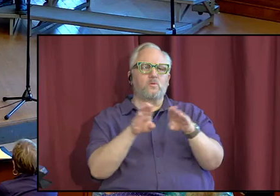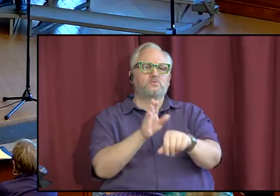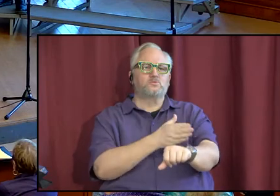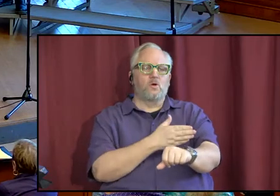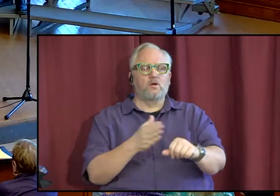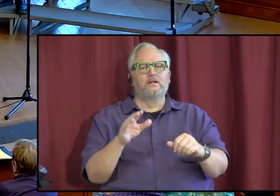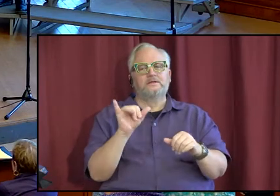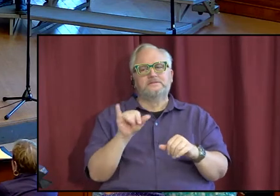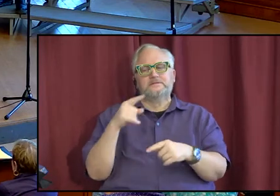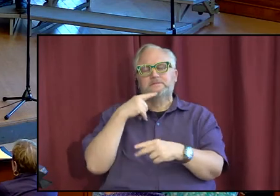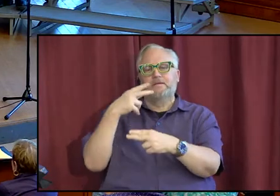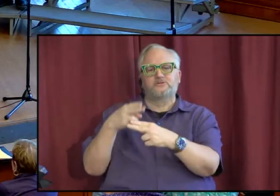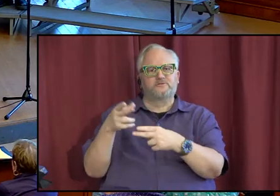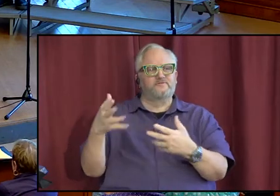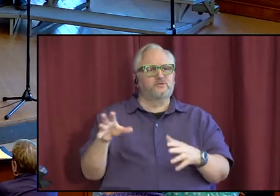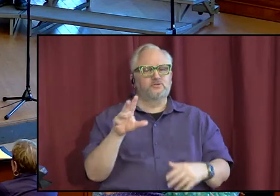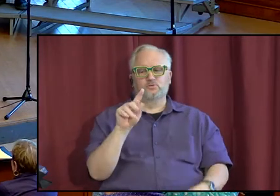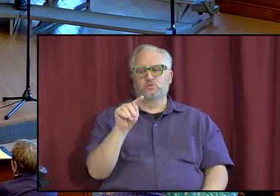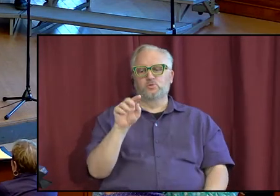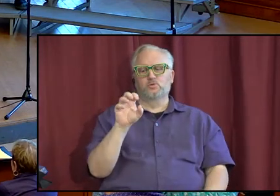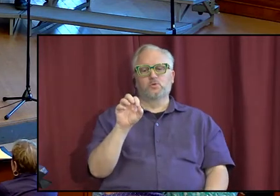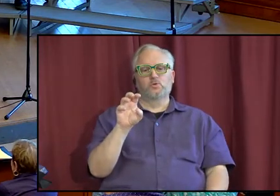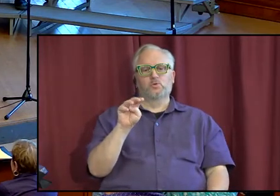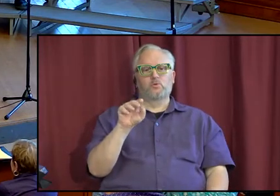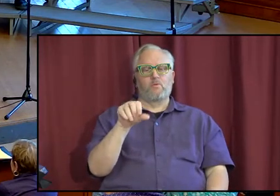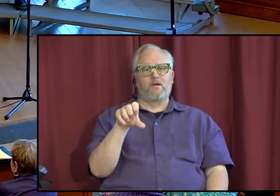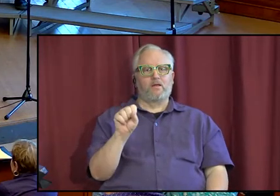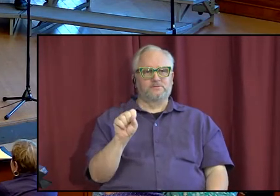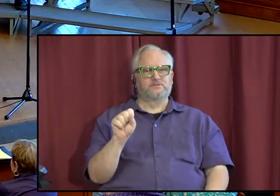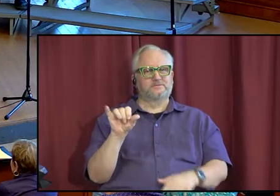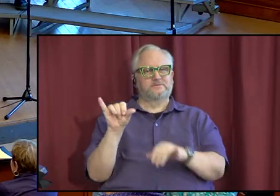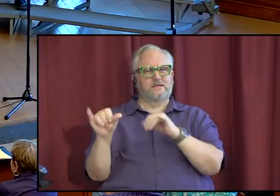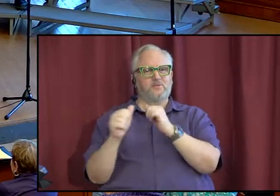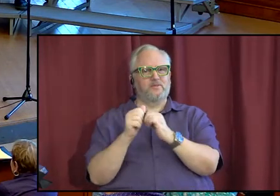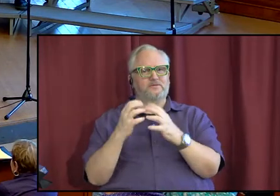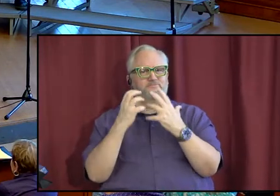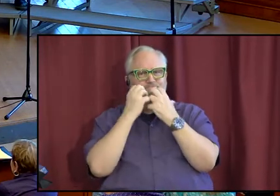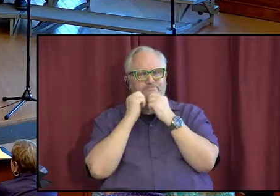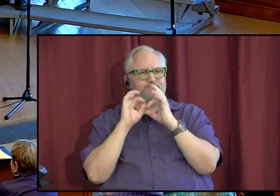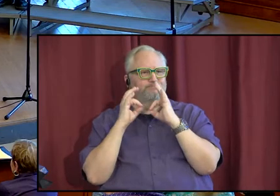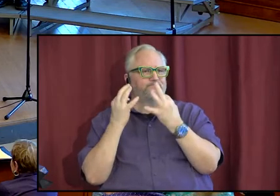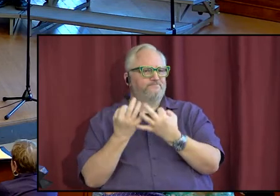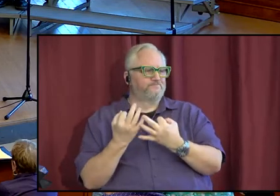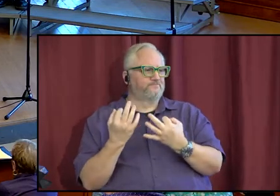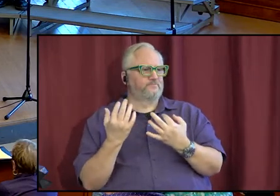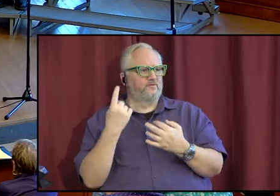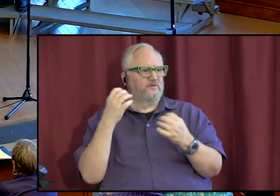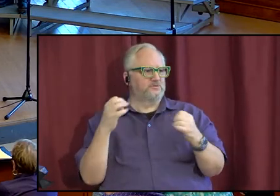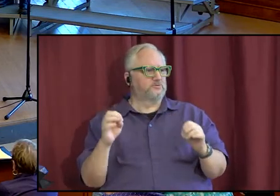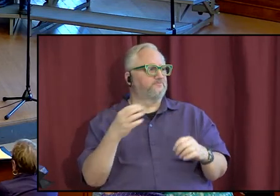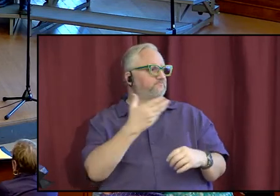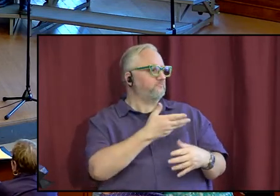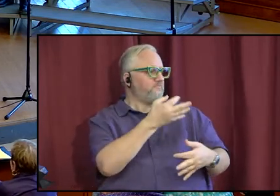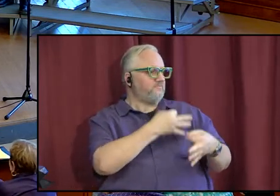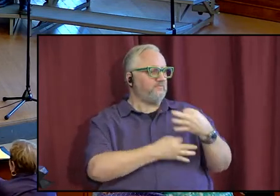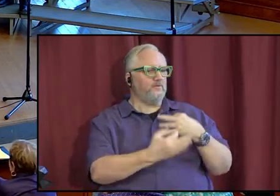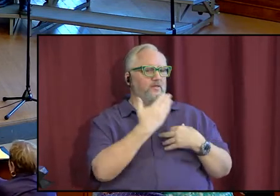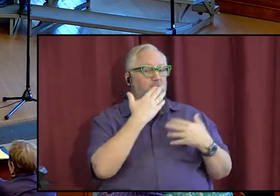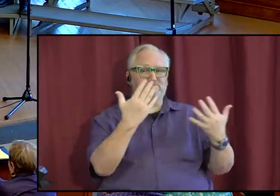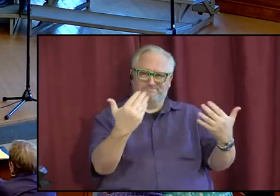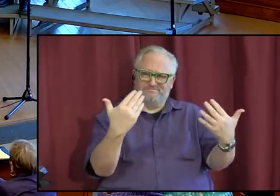and so we have Lay very capably filling in. Thank you for being with us today. And we invite you now, yes, please.